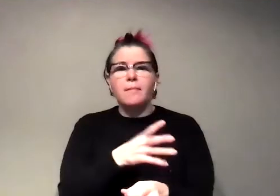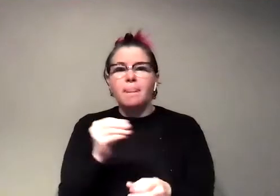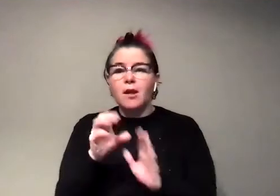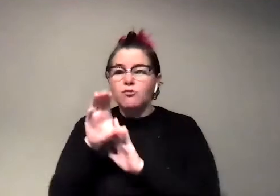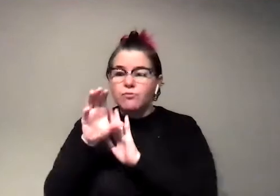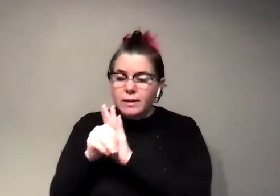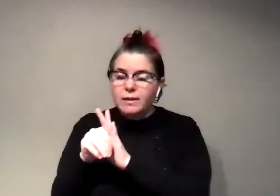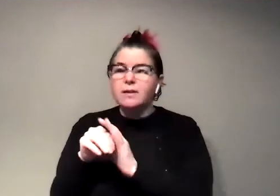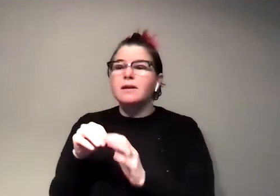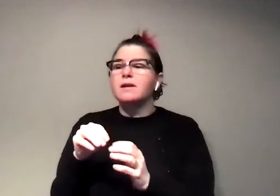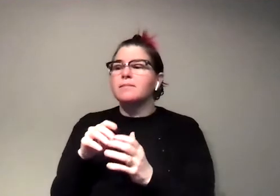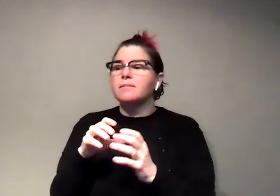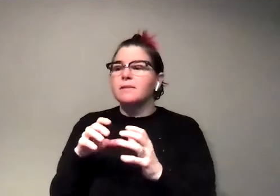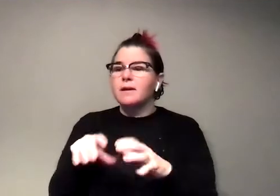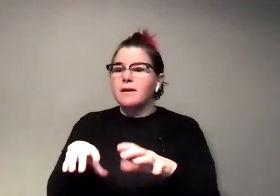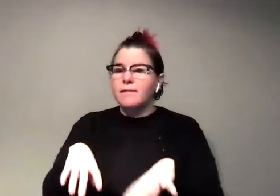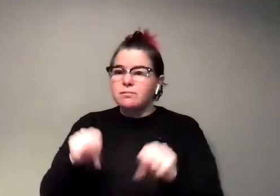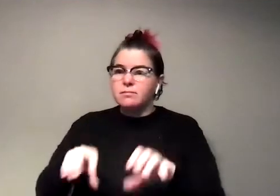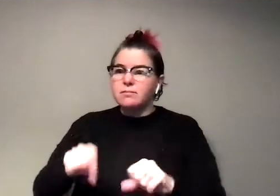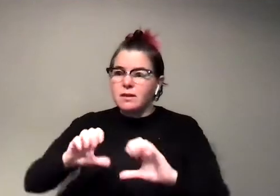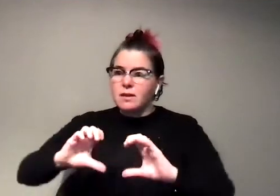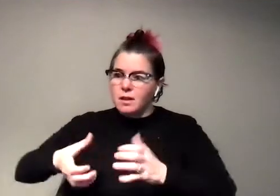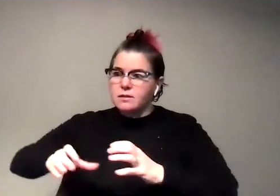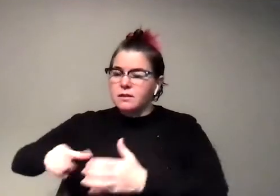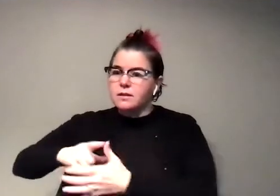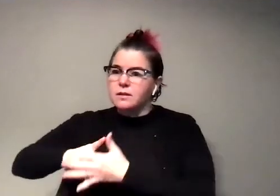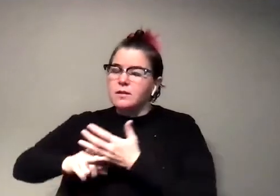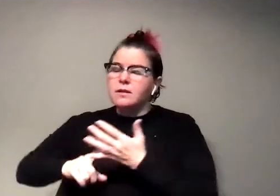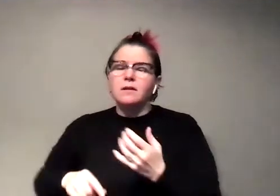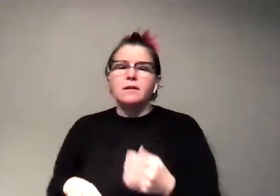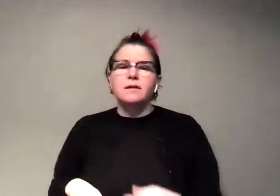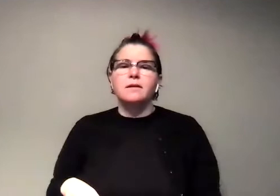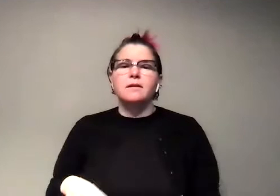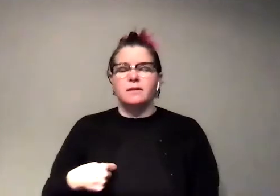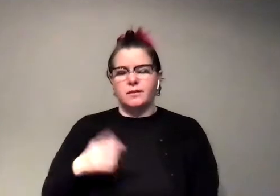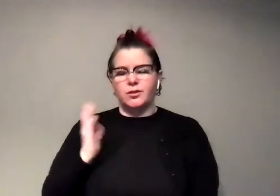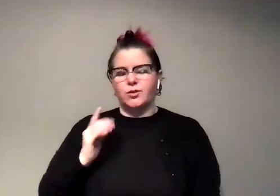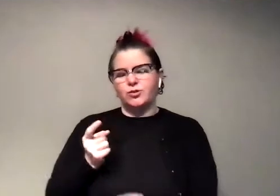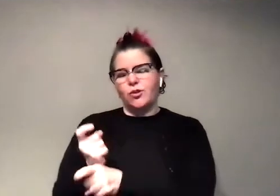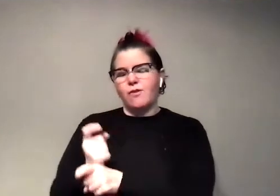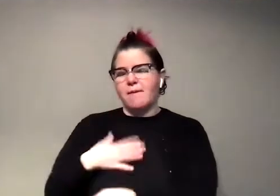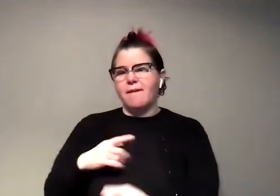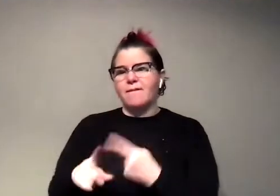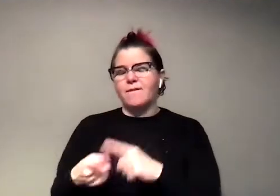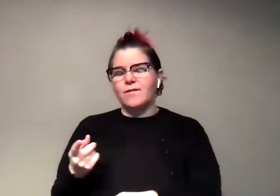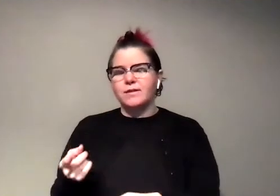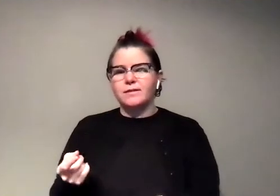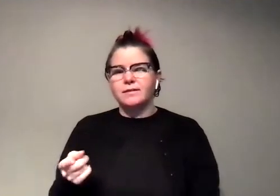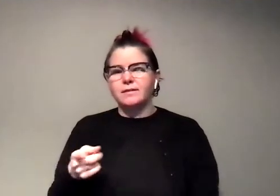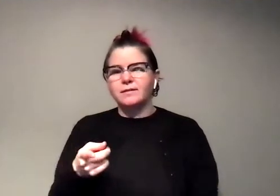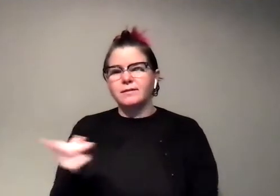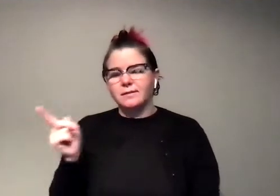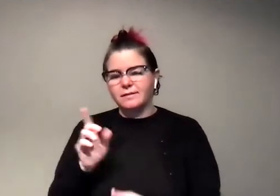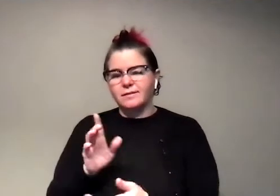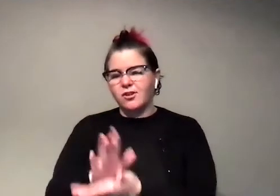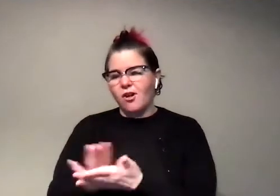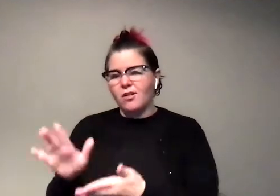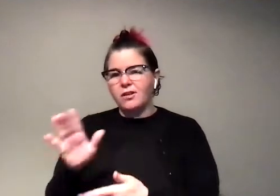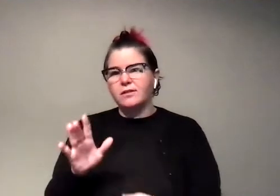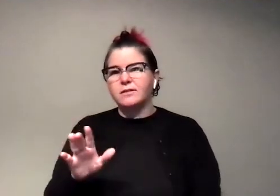and the amount of classes that you have to take. I used to always joke to my friends in college that like you